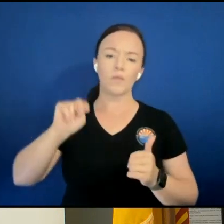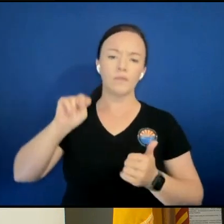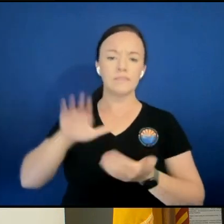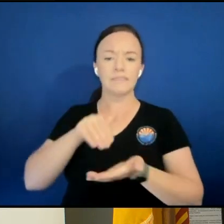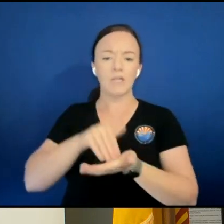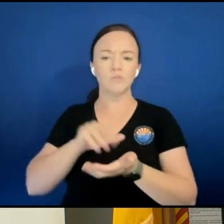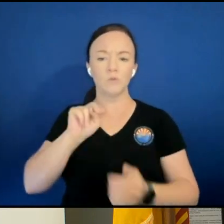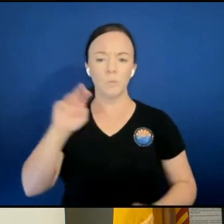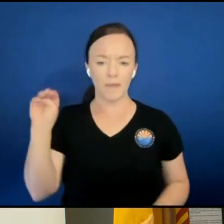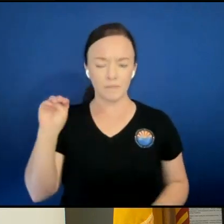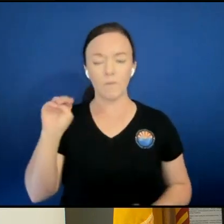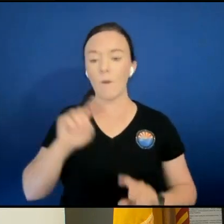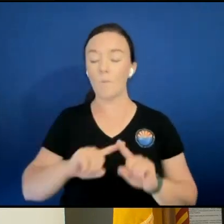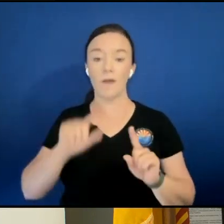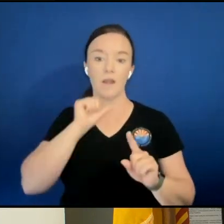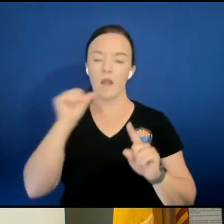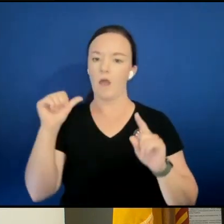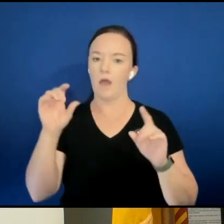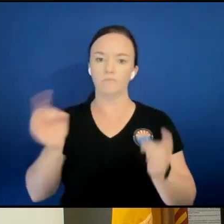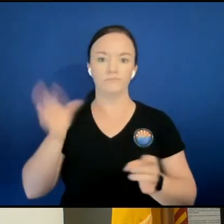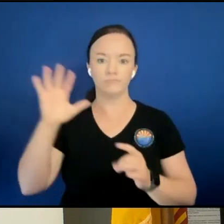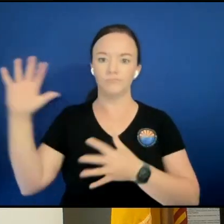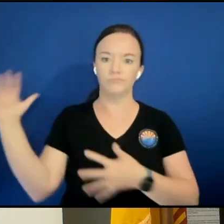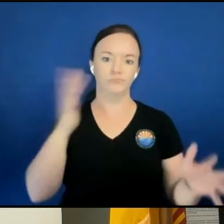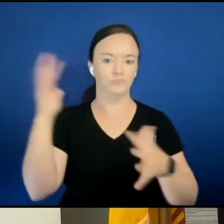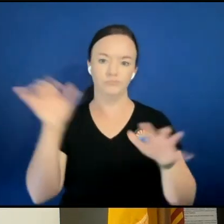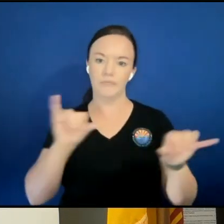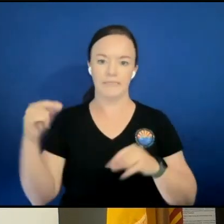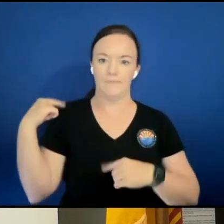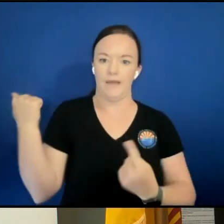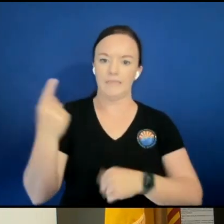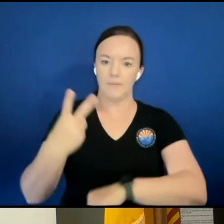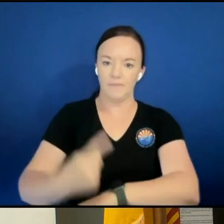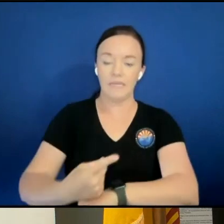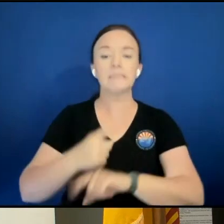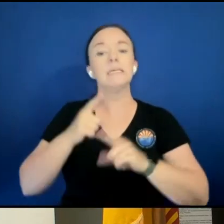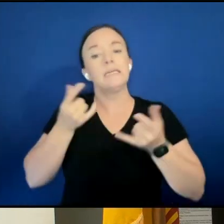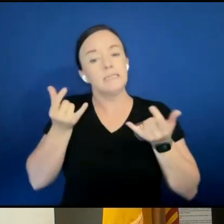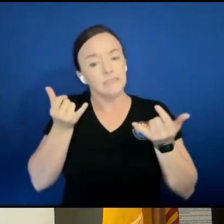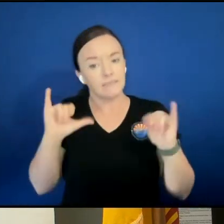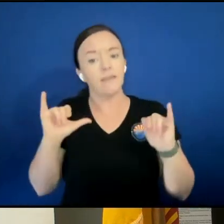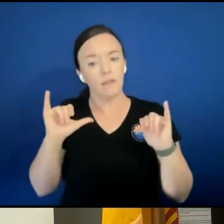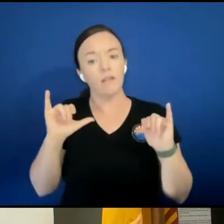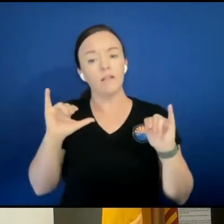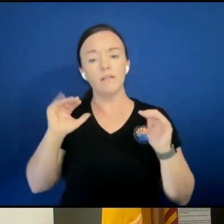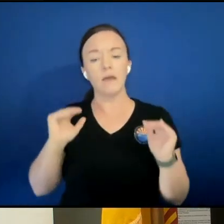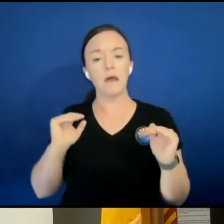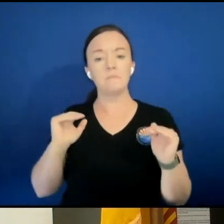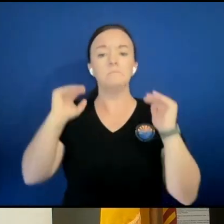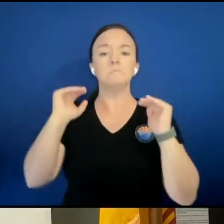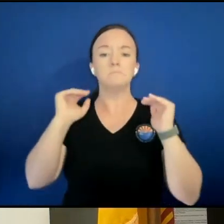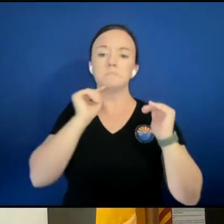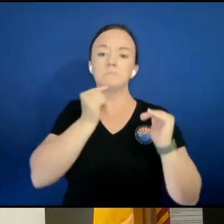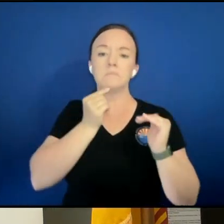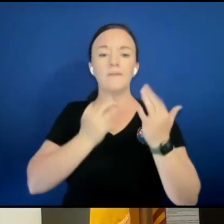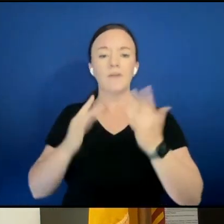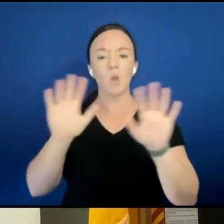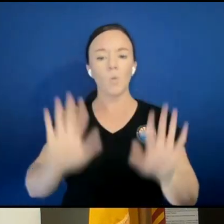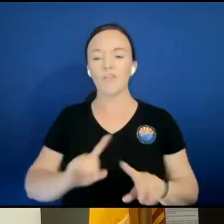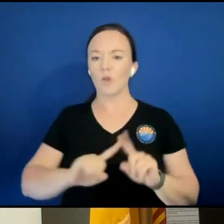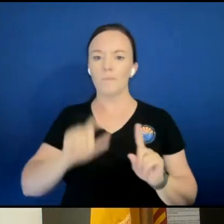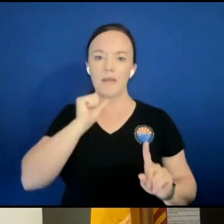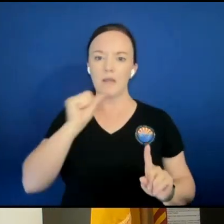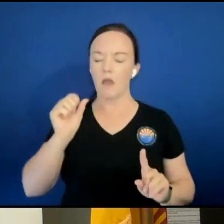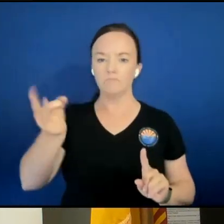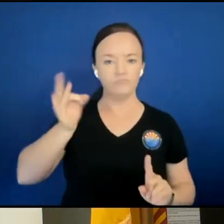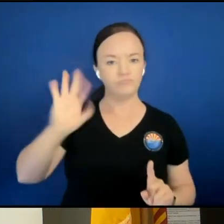seen over the past few days. So still expecting some elevated fire weather conditions today, but again, not nearly as bad as what we just